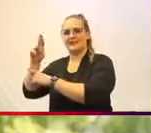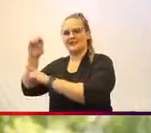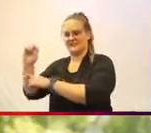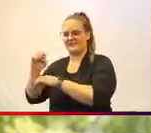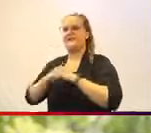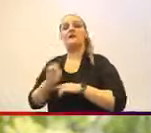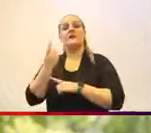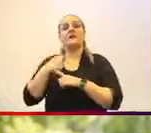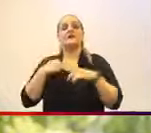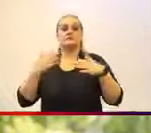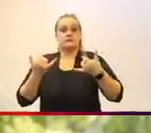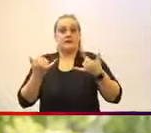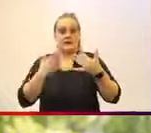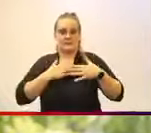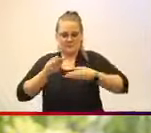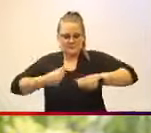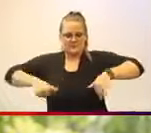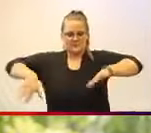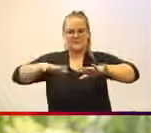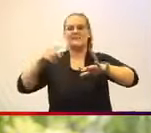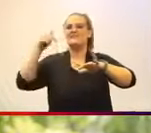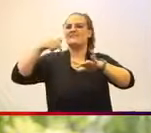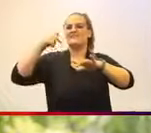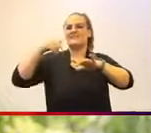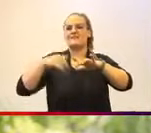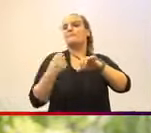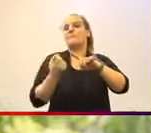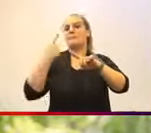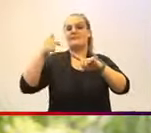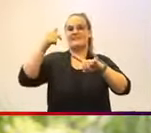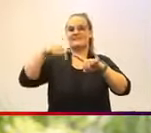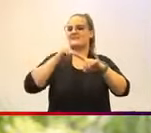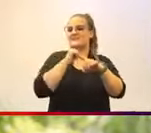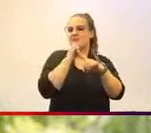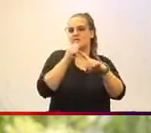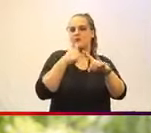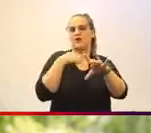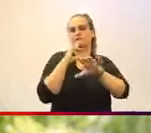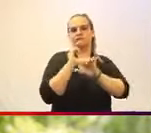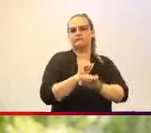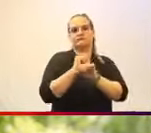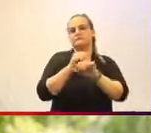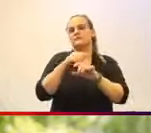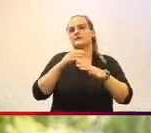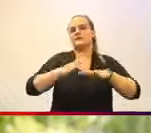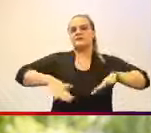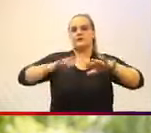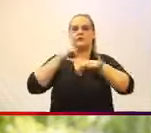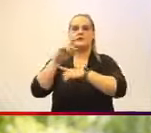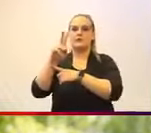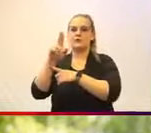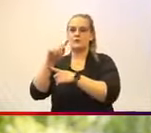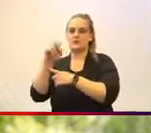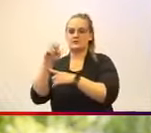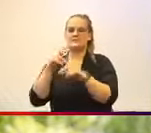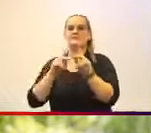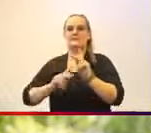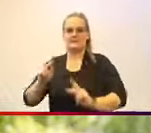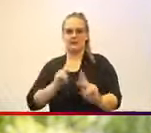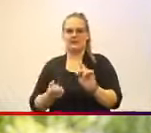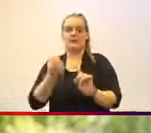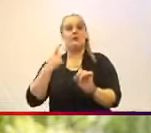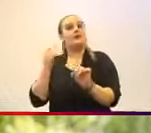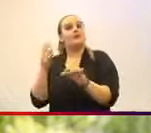currently standing on is within the unceded territory of the Ute peoples. Colorado's history also includes forced relocations of other